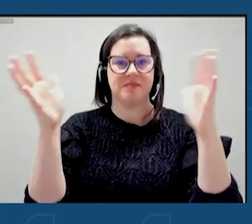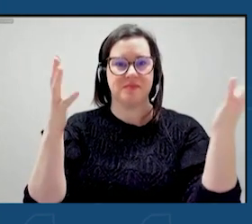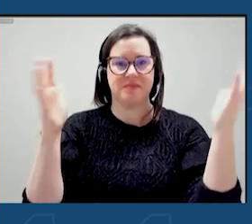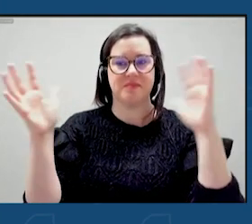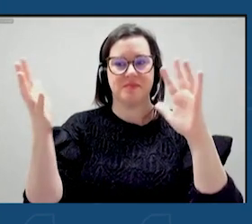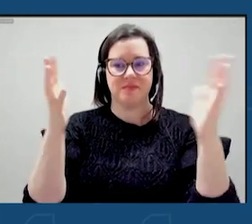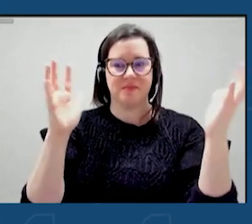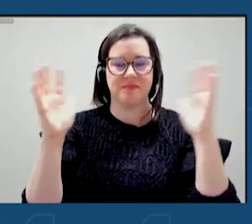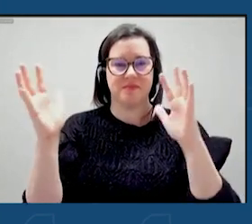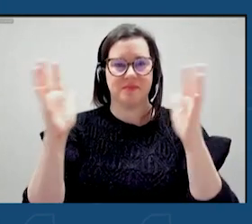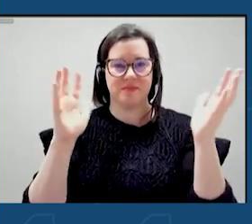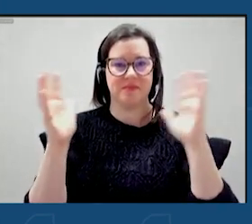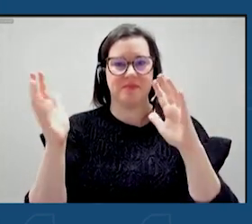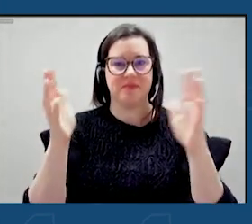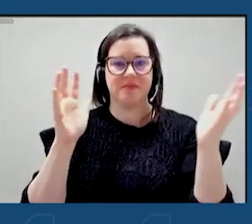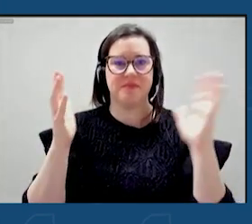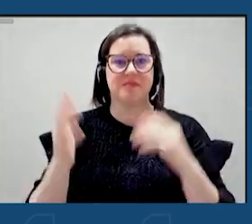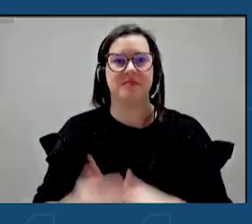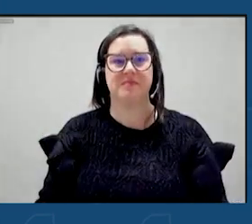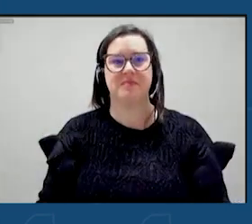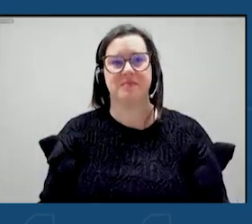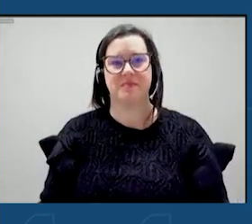Thank you.